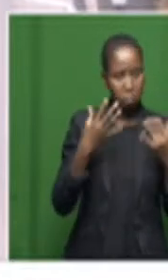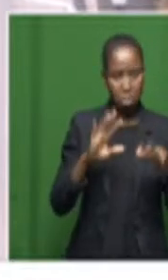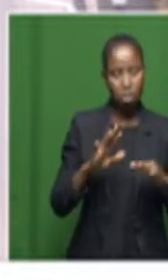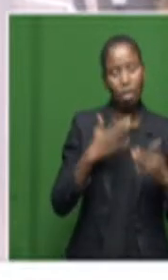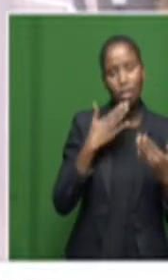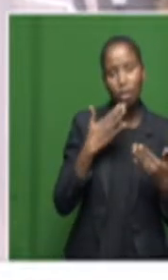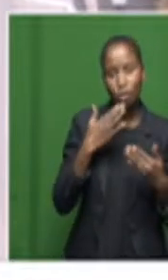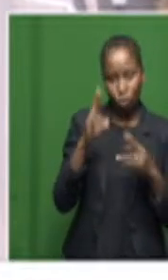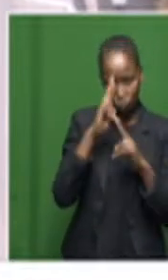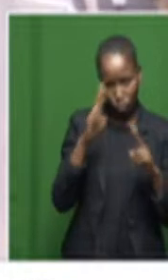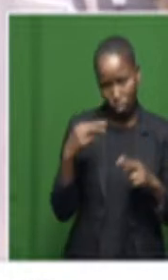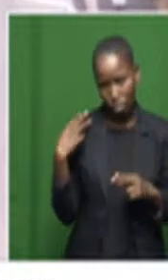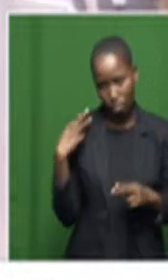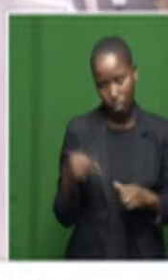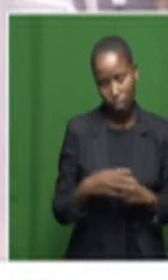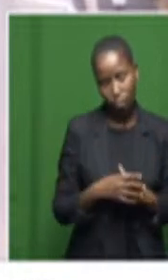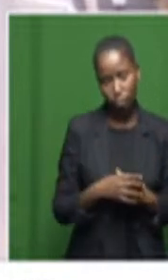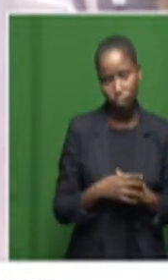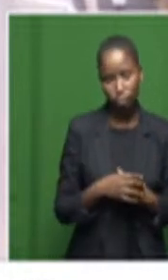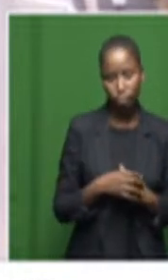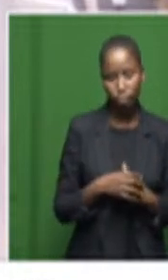Minister.